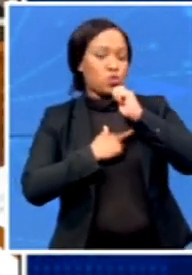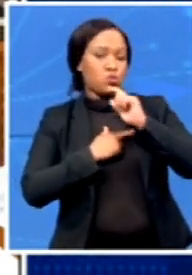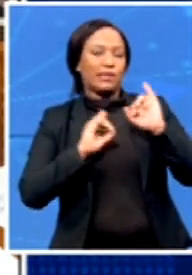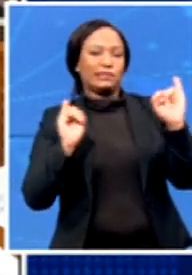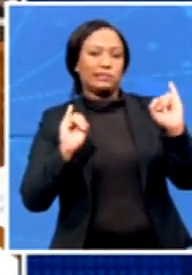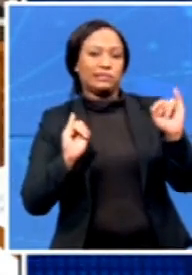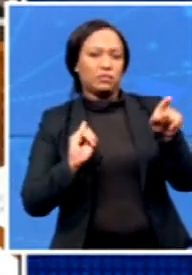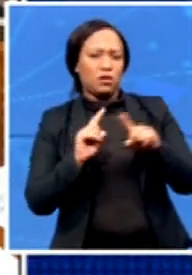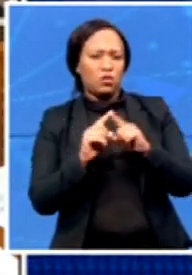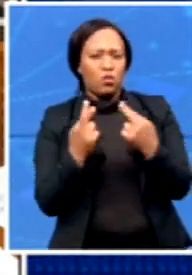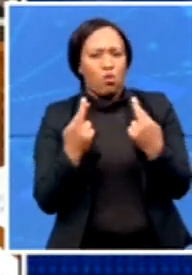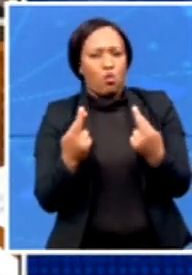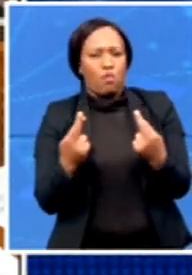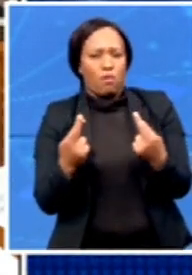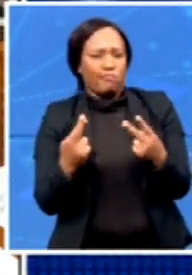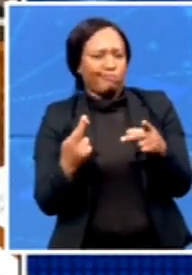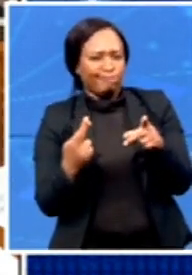to keep the